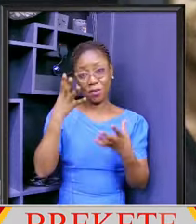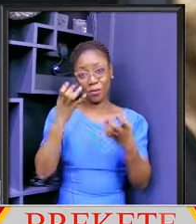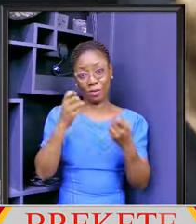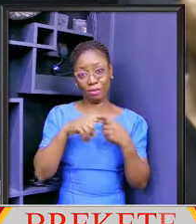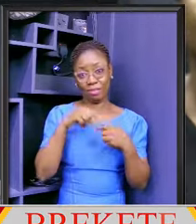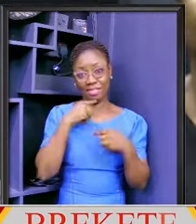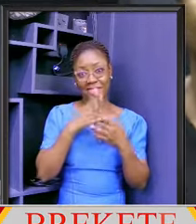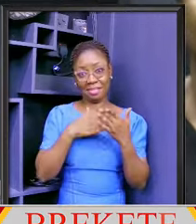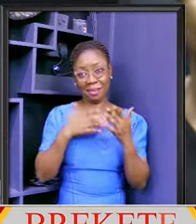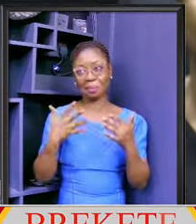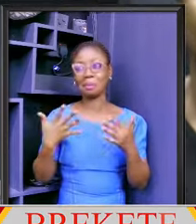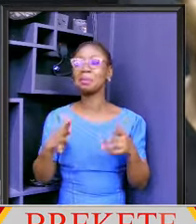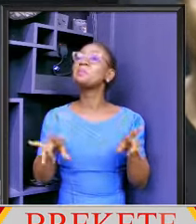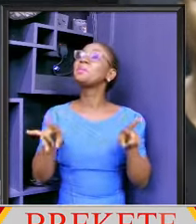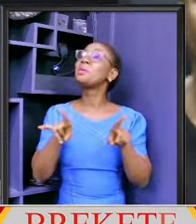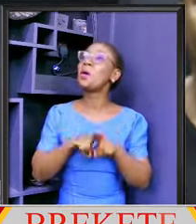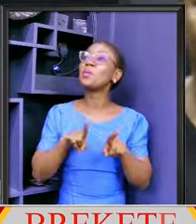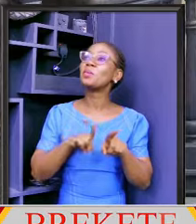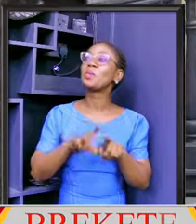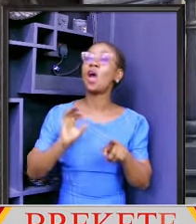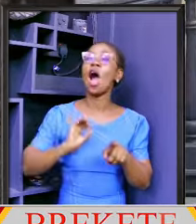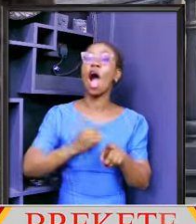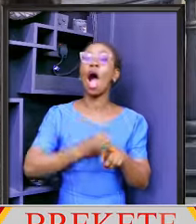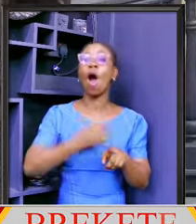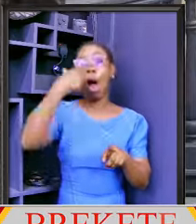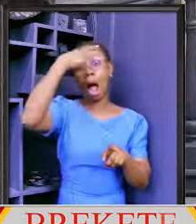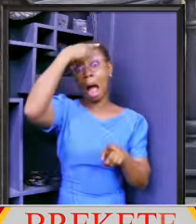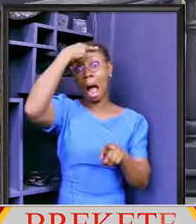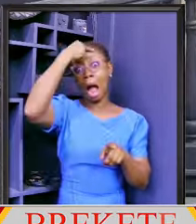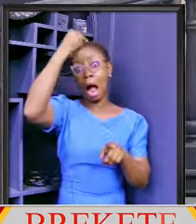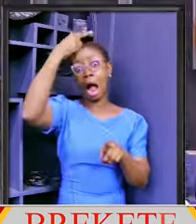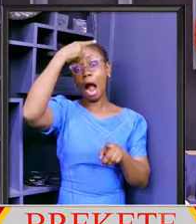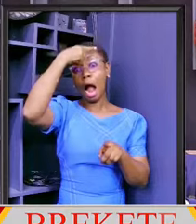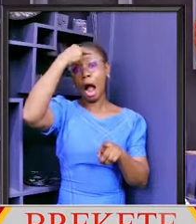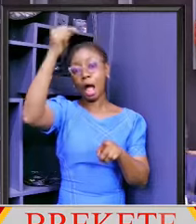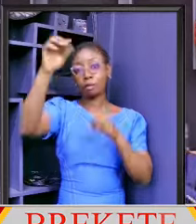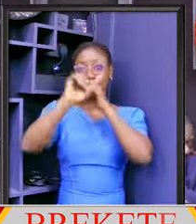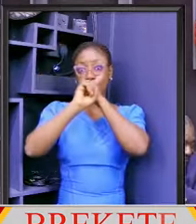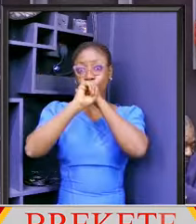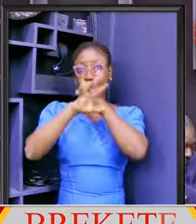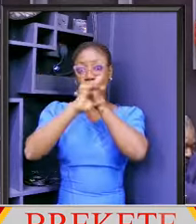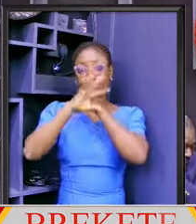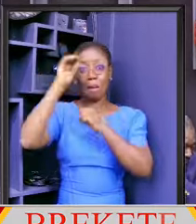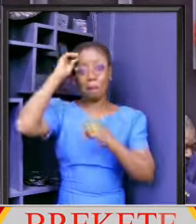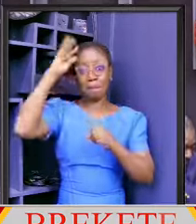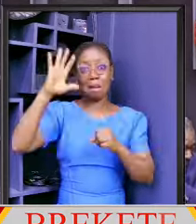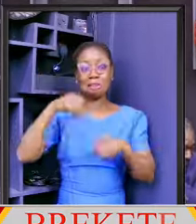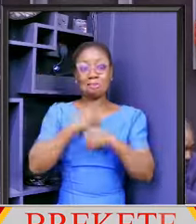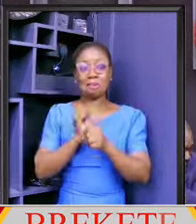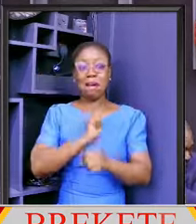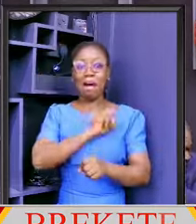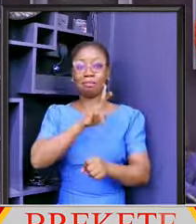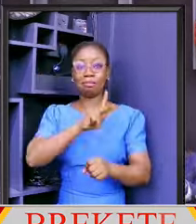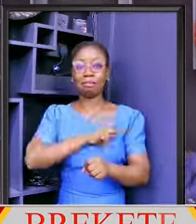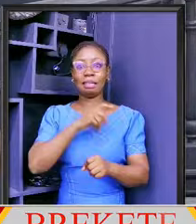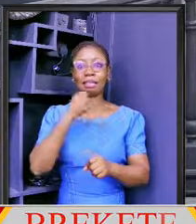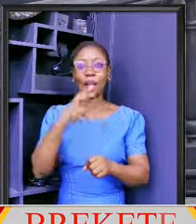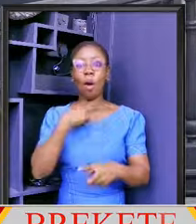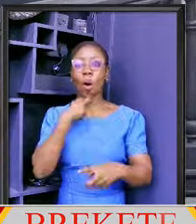even our Kano eloquent man. Let's appreciate the eloquent man from